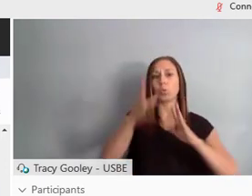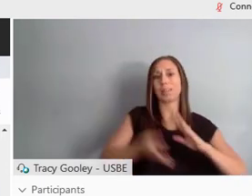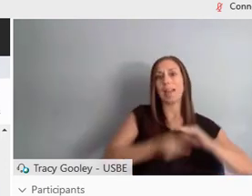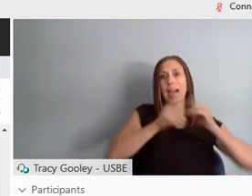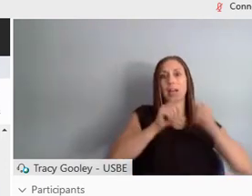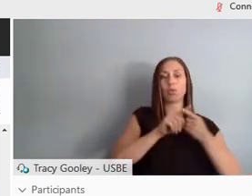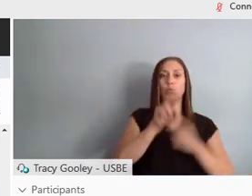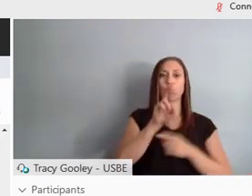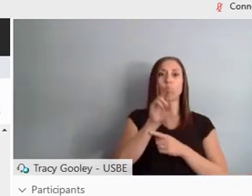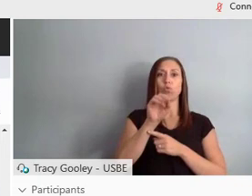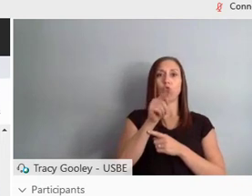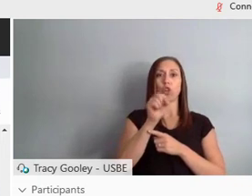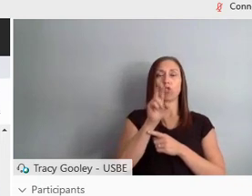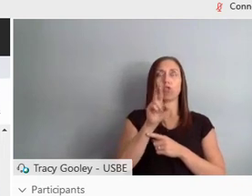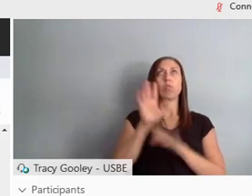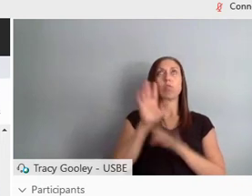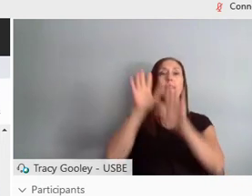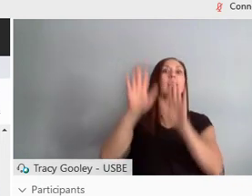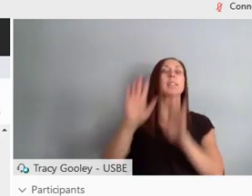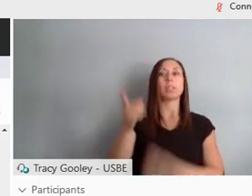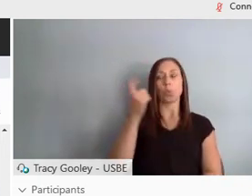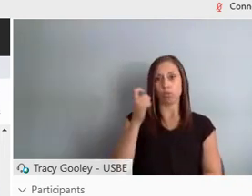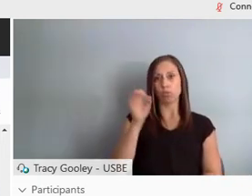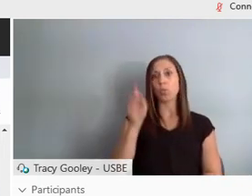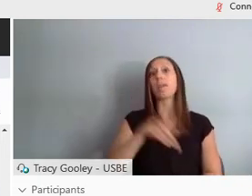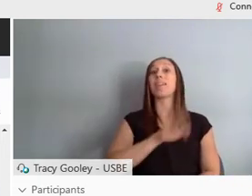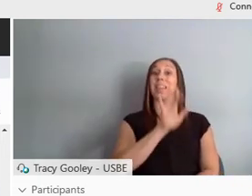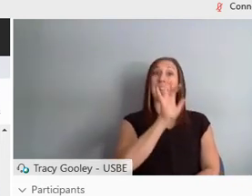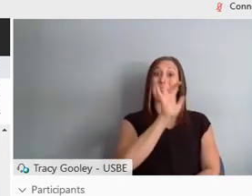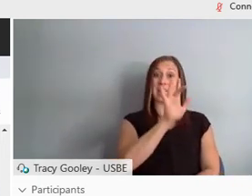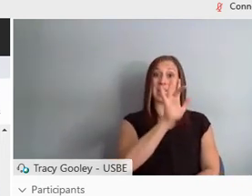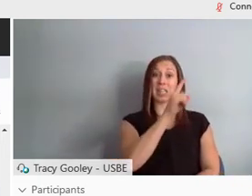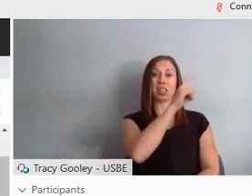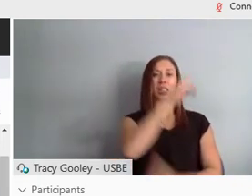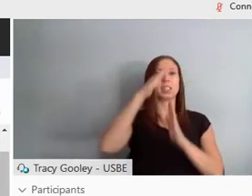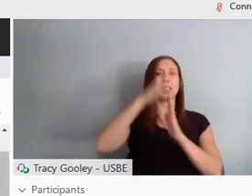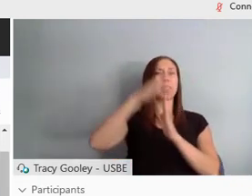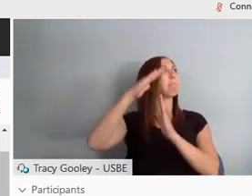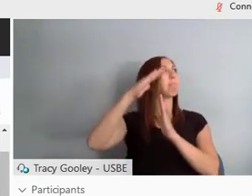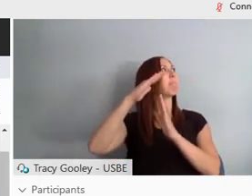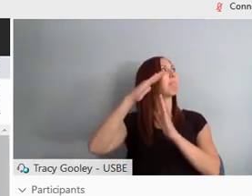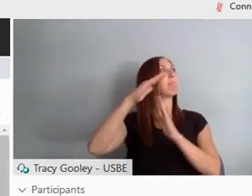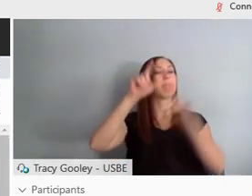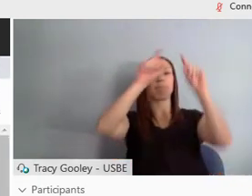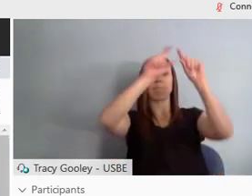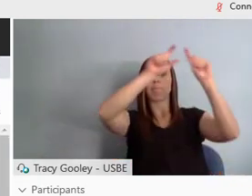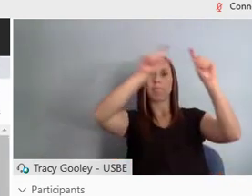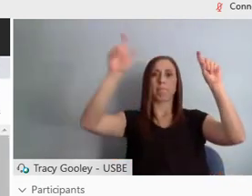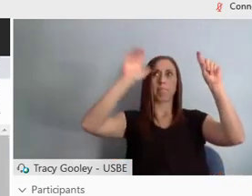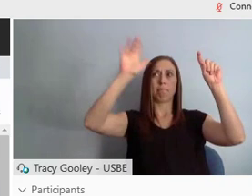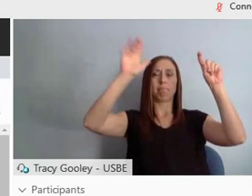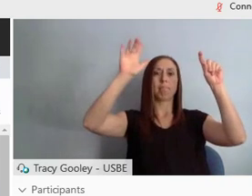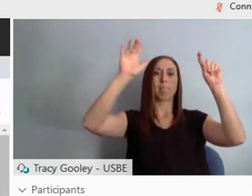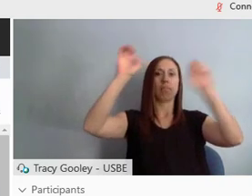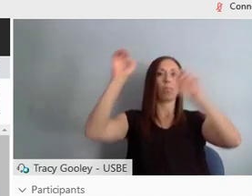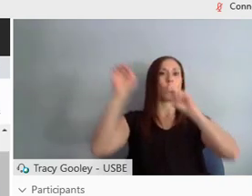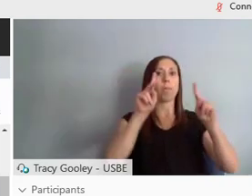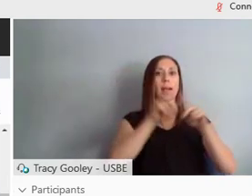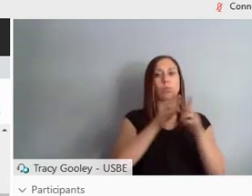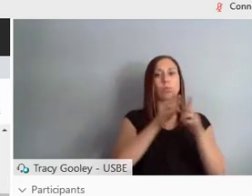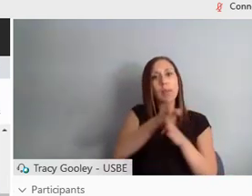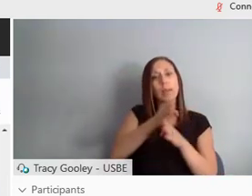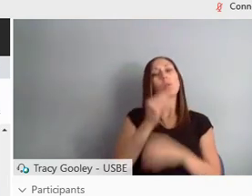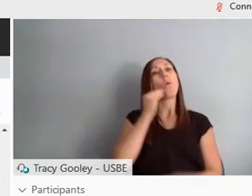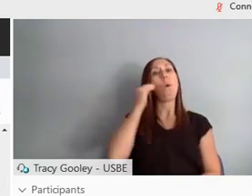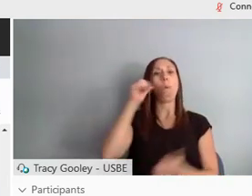roster. That is a fantastic question. So if I click here up at the top on the banner, it takes me back to